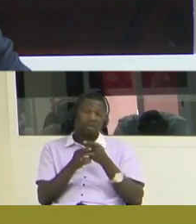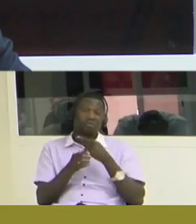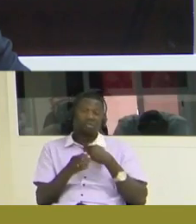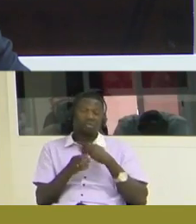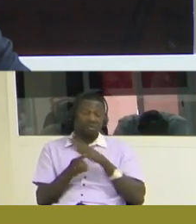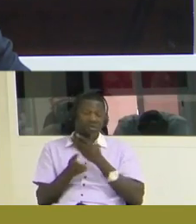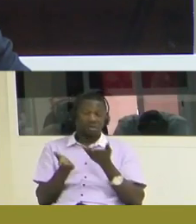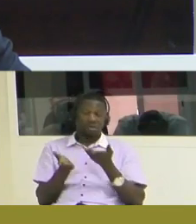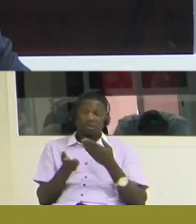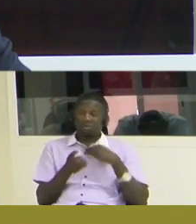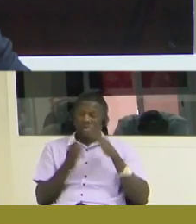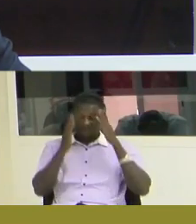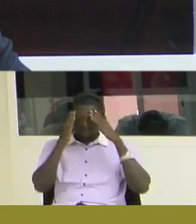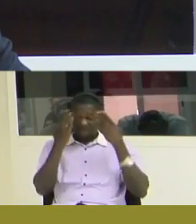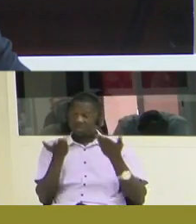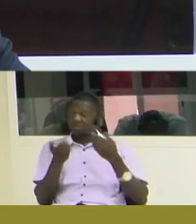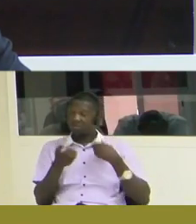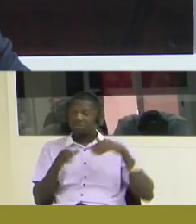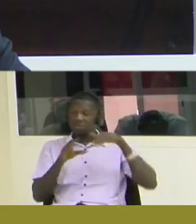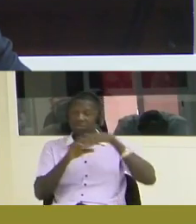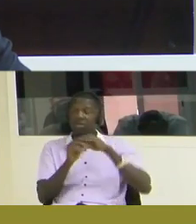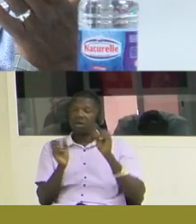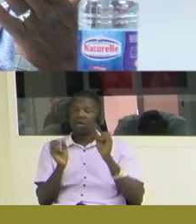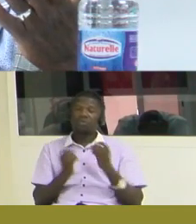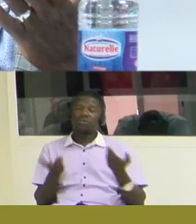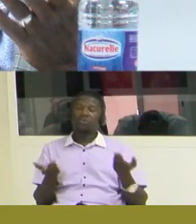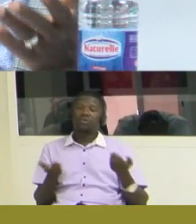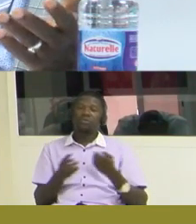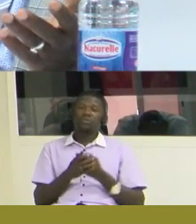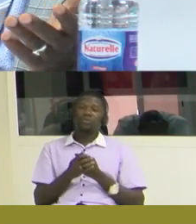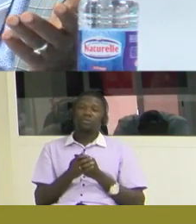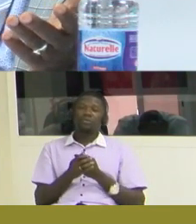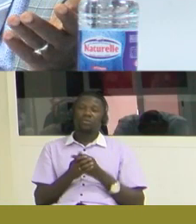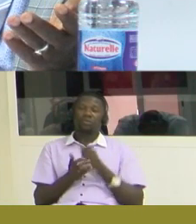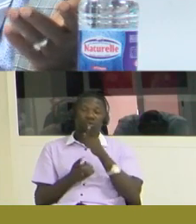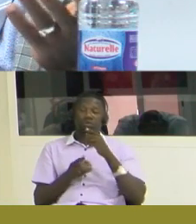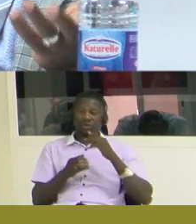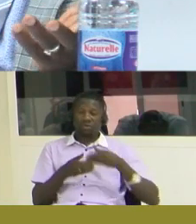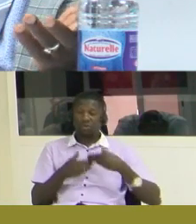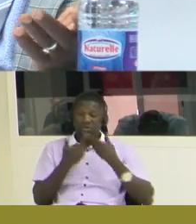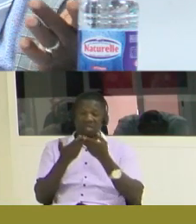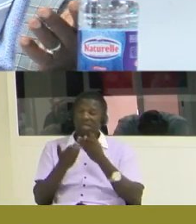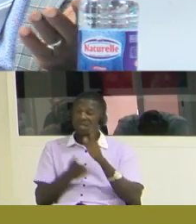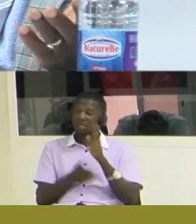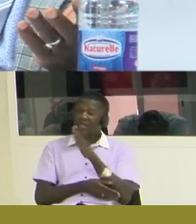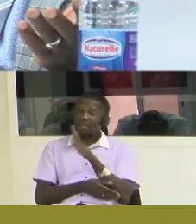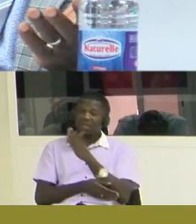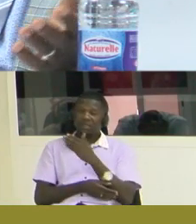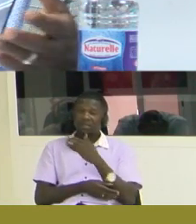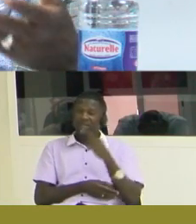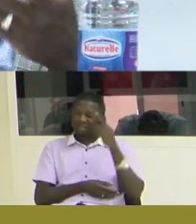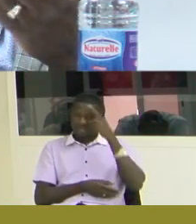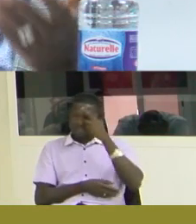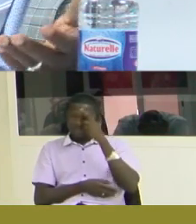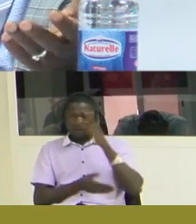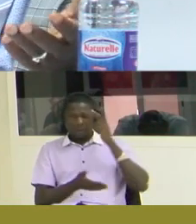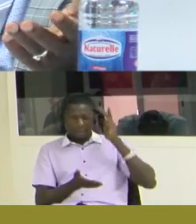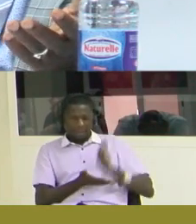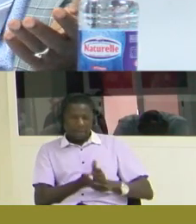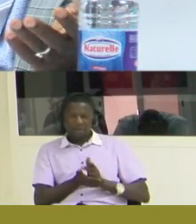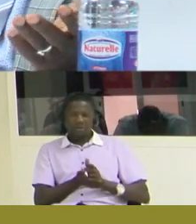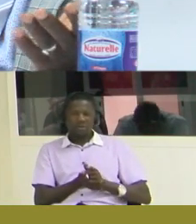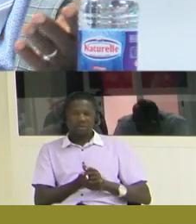I was not part of that but you not offered any reasonable evidence to convince any